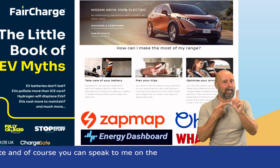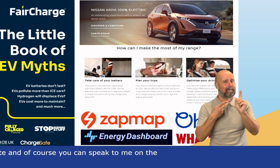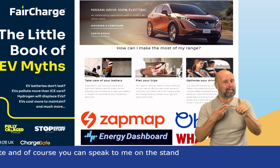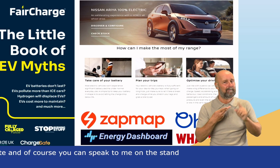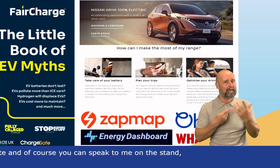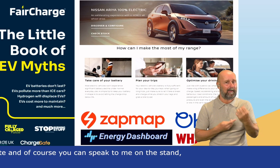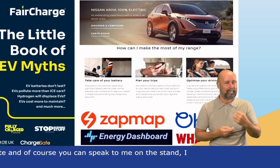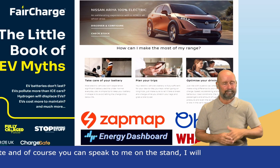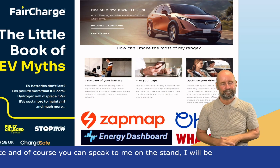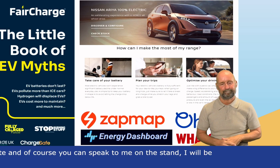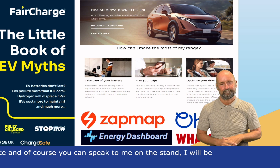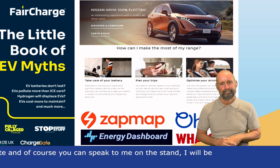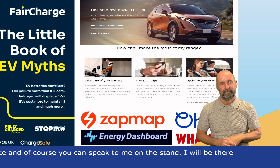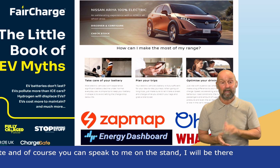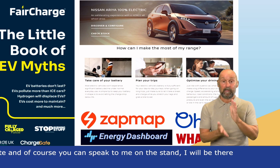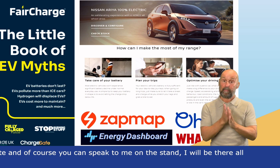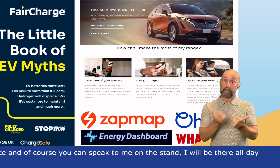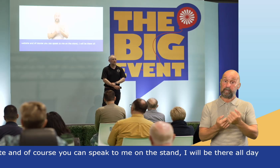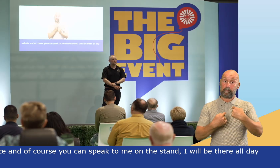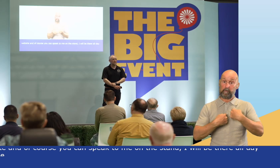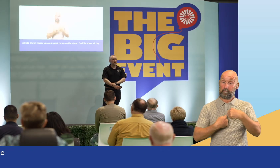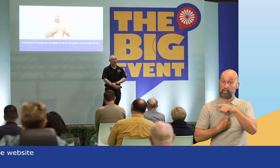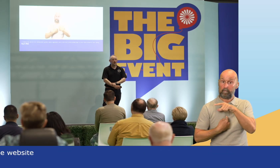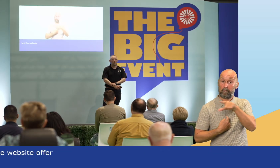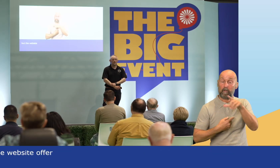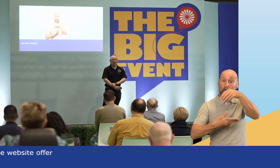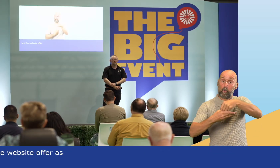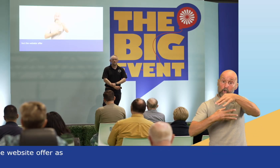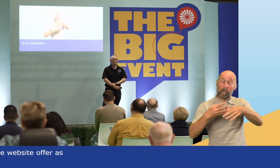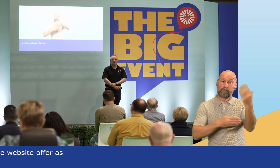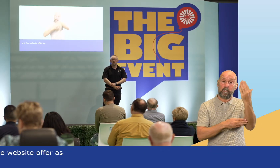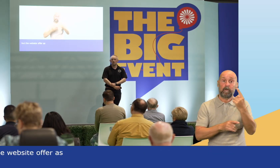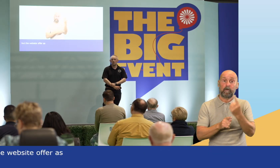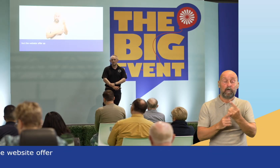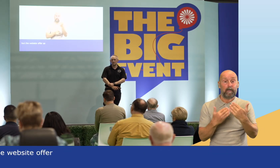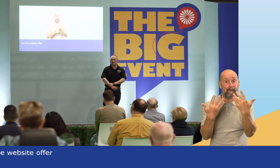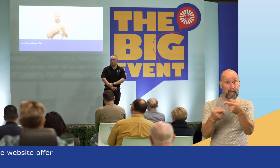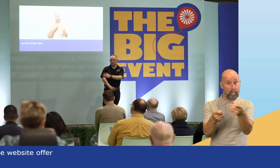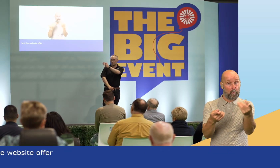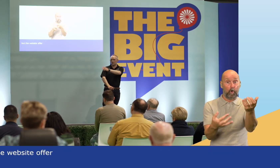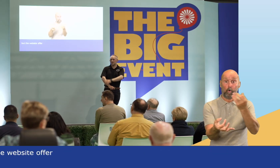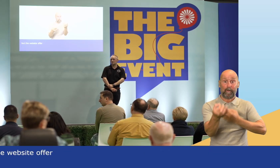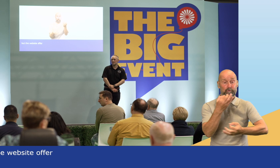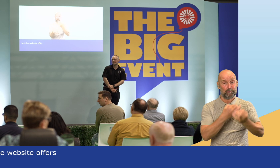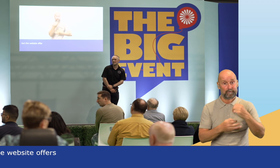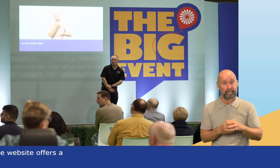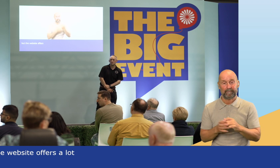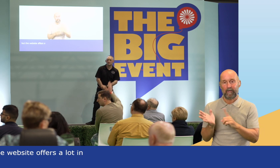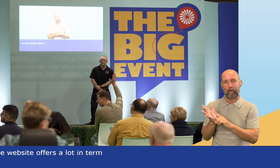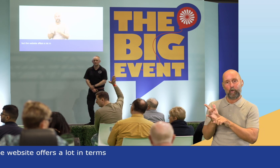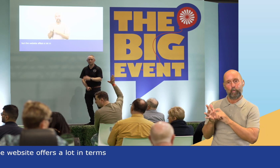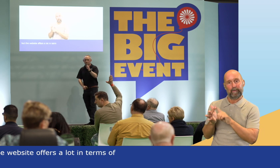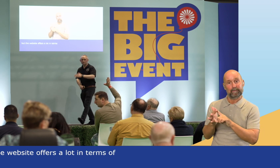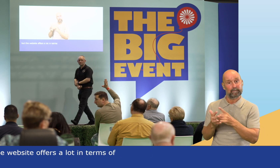that you may have. But that's it from me, actually, in terms of content. We can go on to some questions. So, Louise, please, any